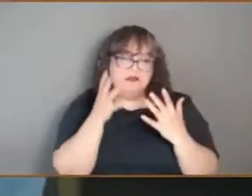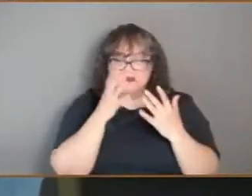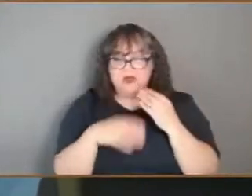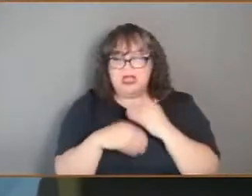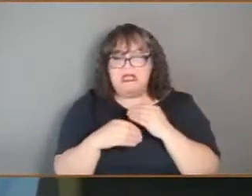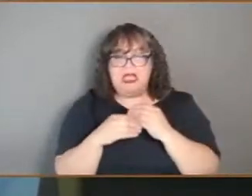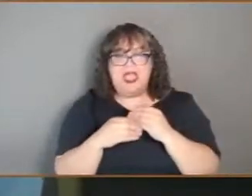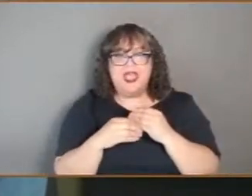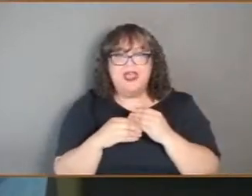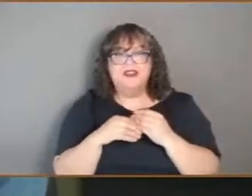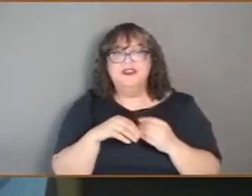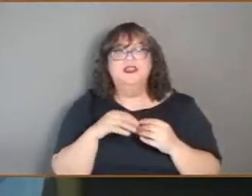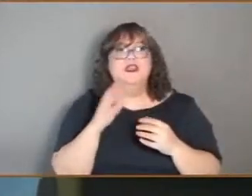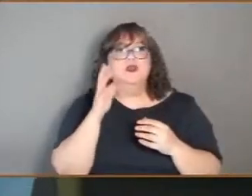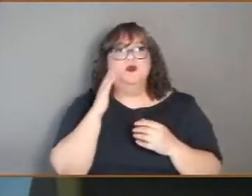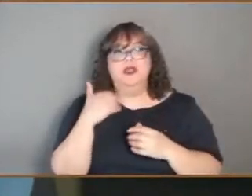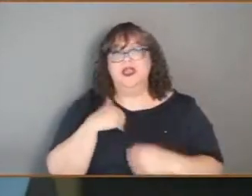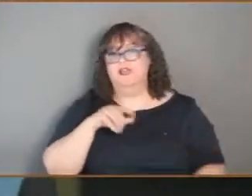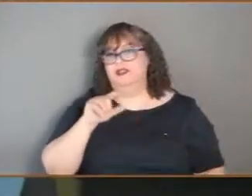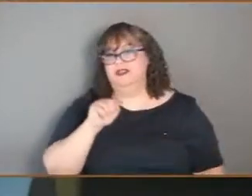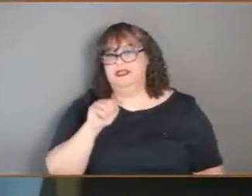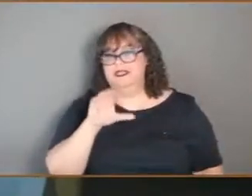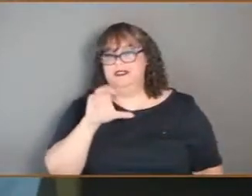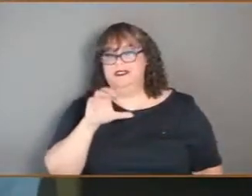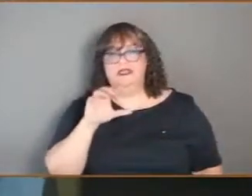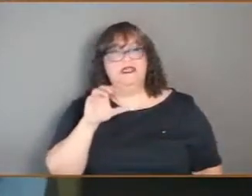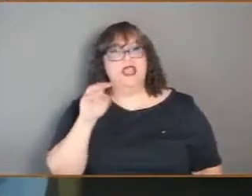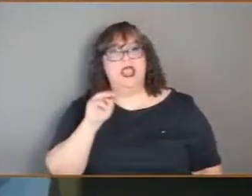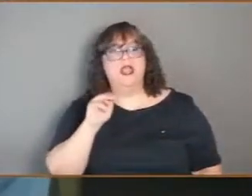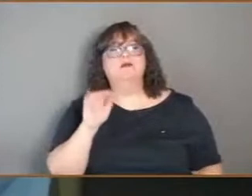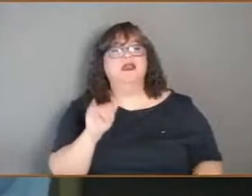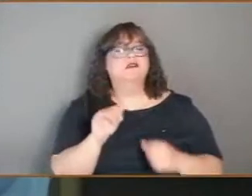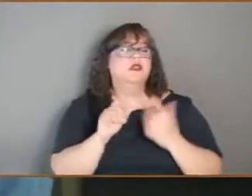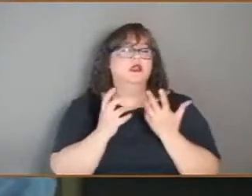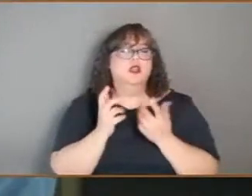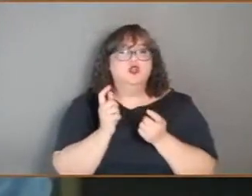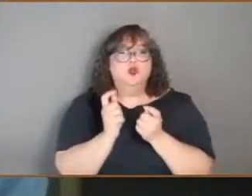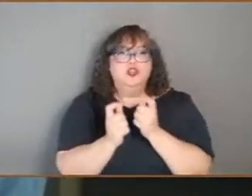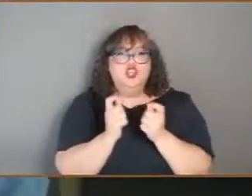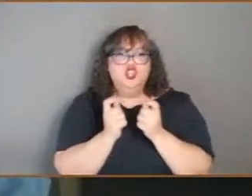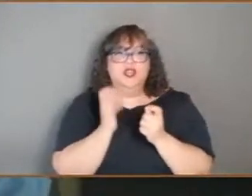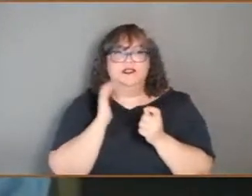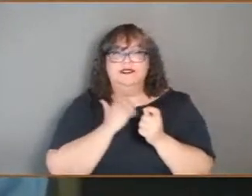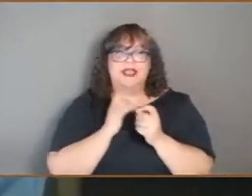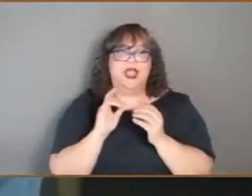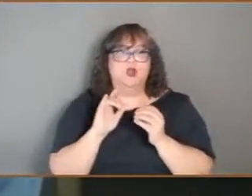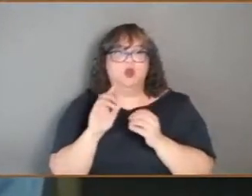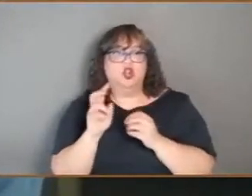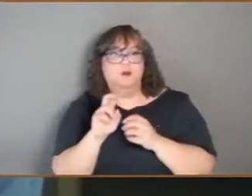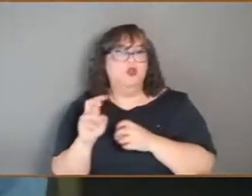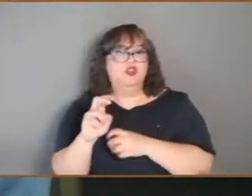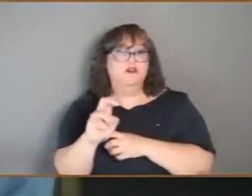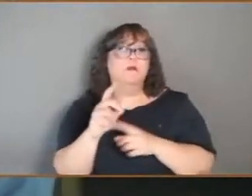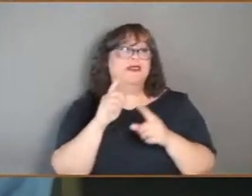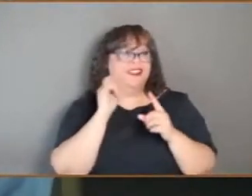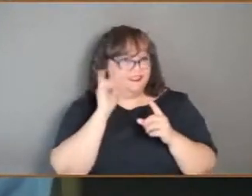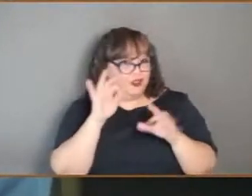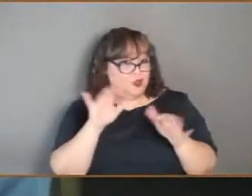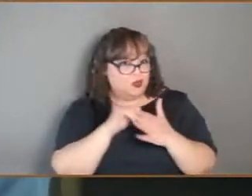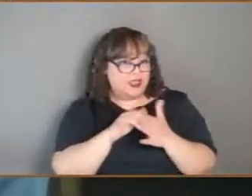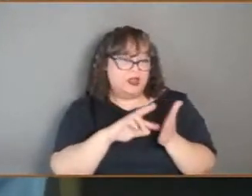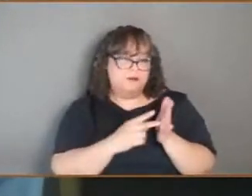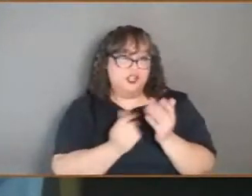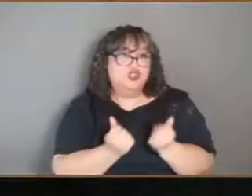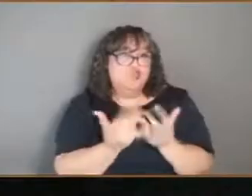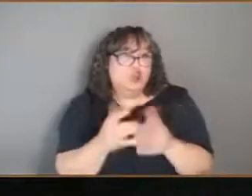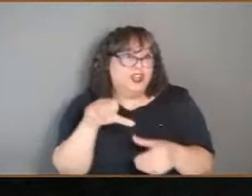called TCMs, trajectory correction maneuvers, to allow us to do other flybys. But whenever you do that, you burn fuel, and so that's a limited resource. We're